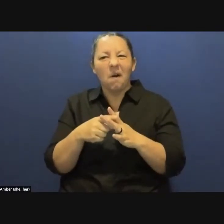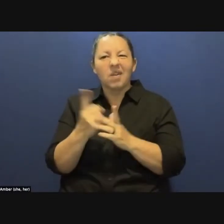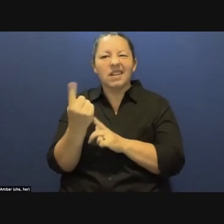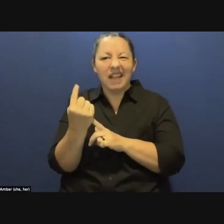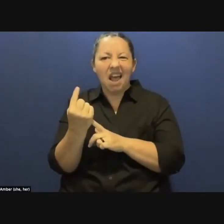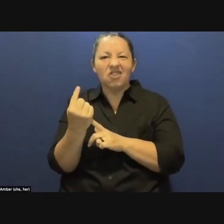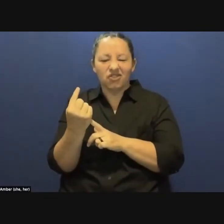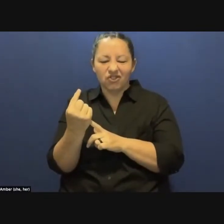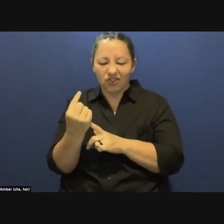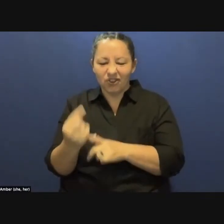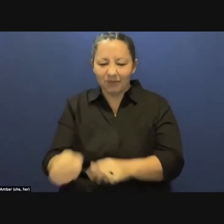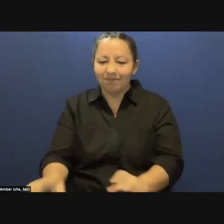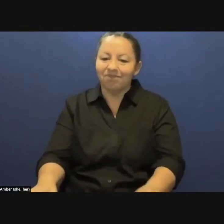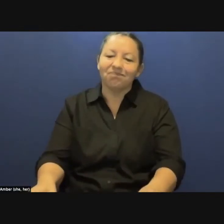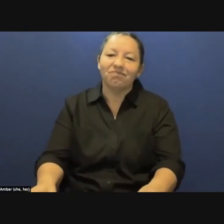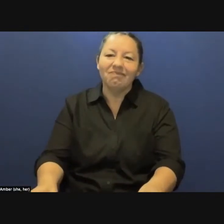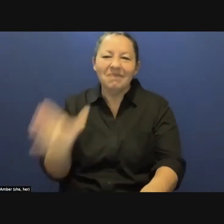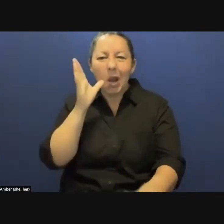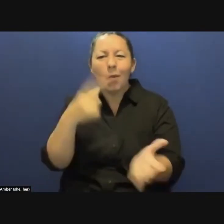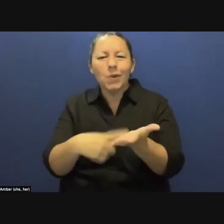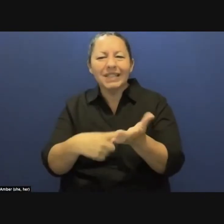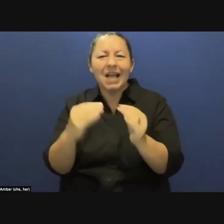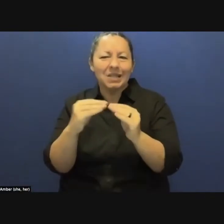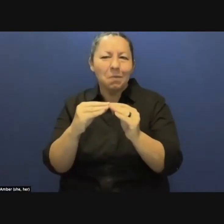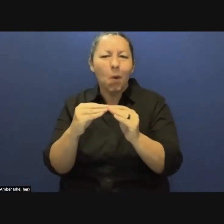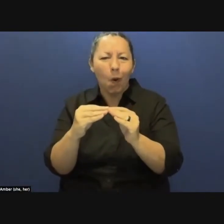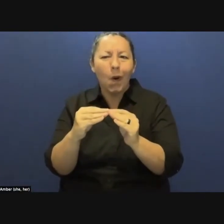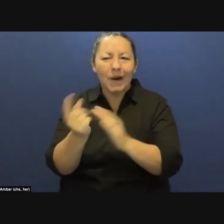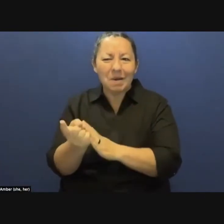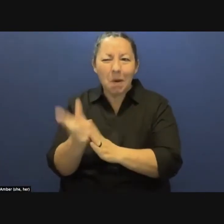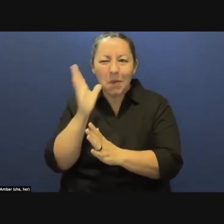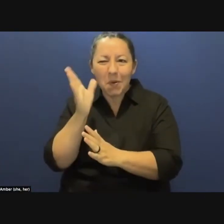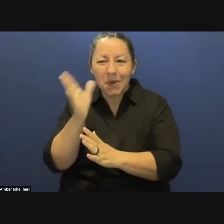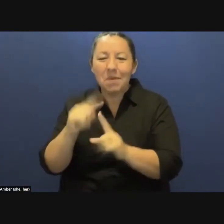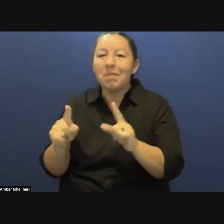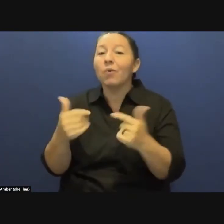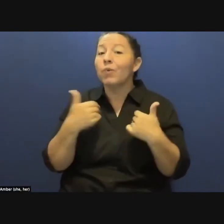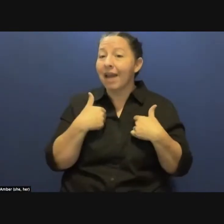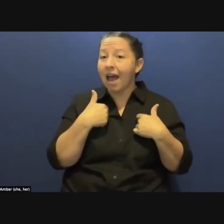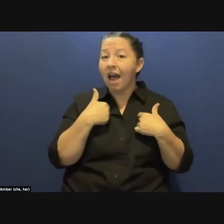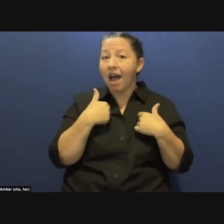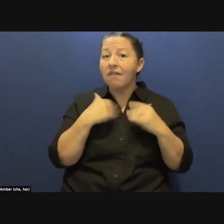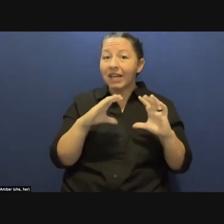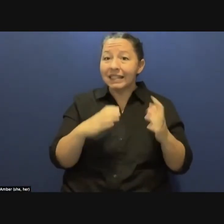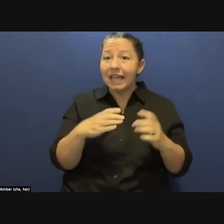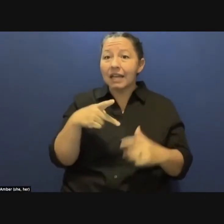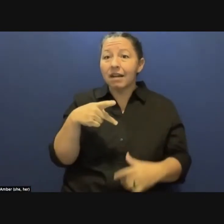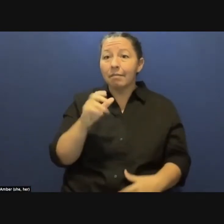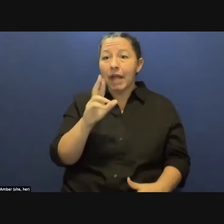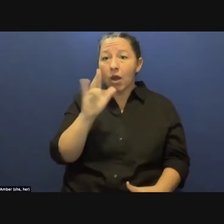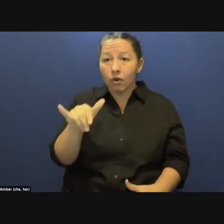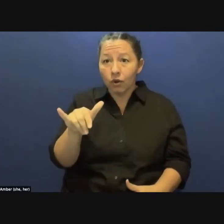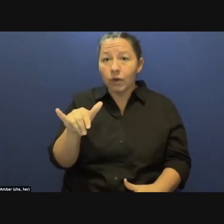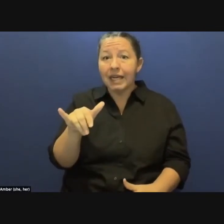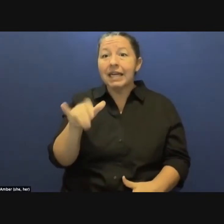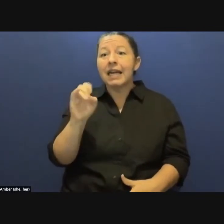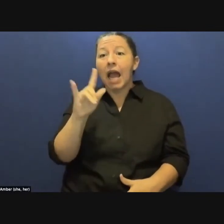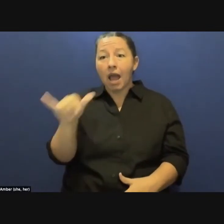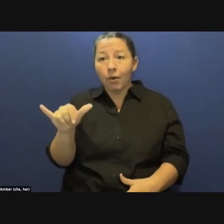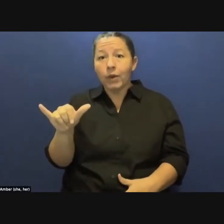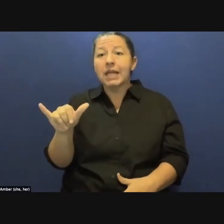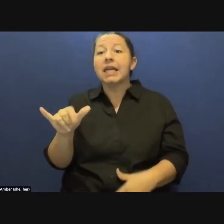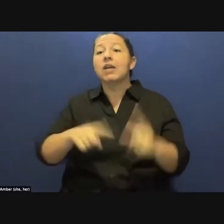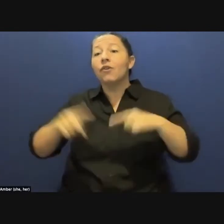year, is, and I'll talk about in just a second, is that we have a set of plenary equity, diversity, and